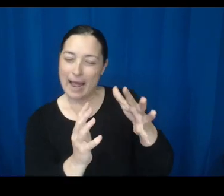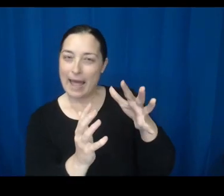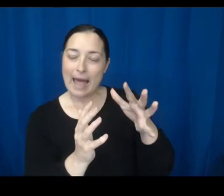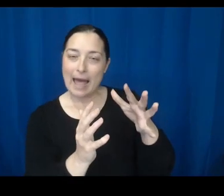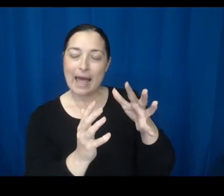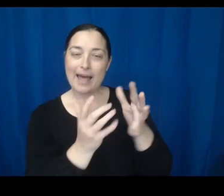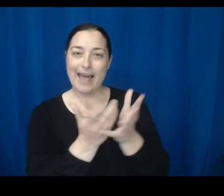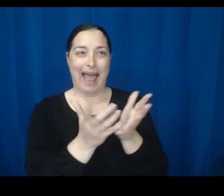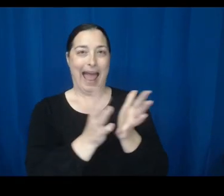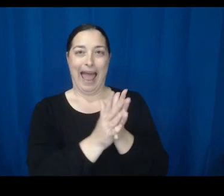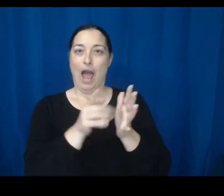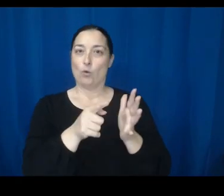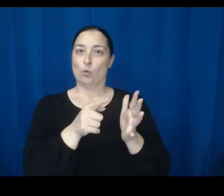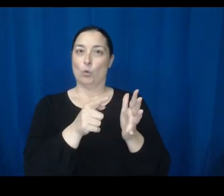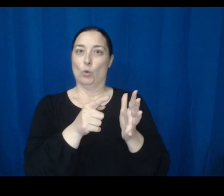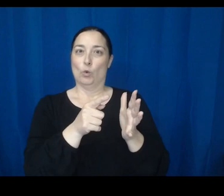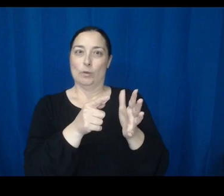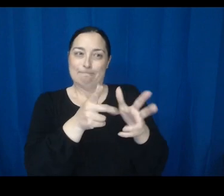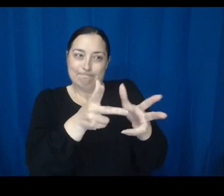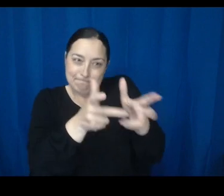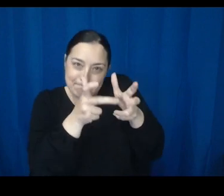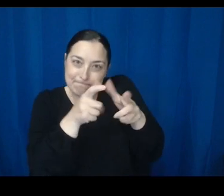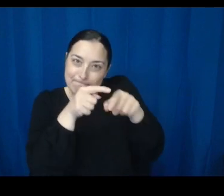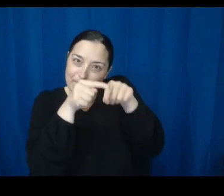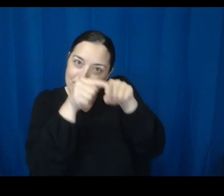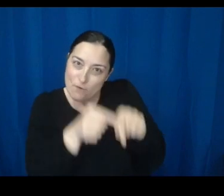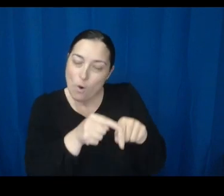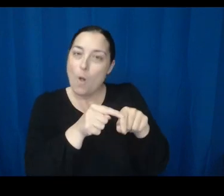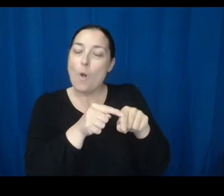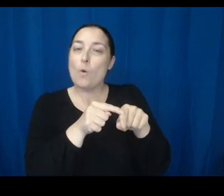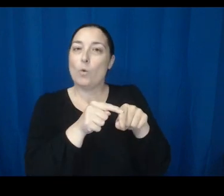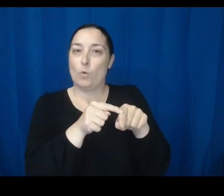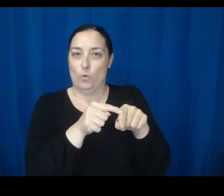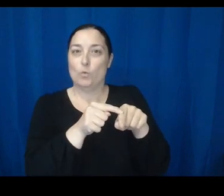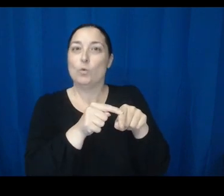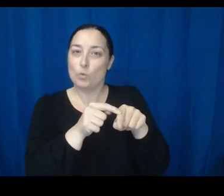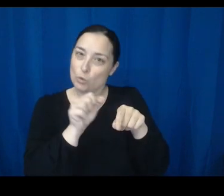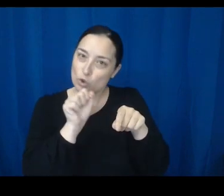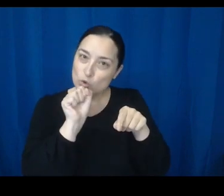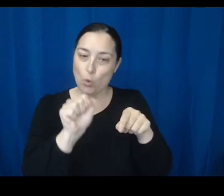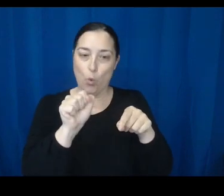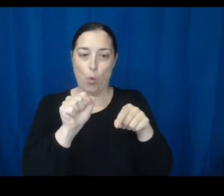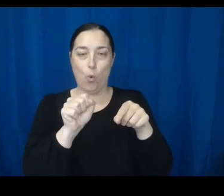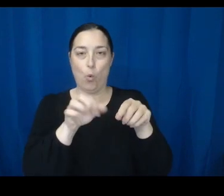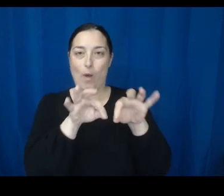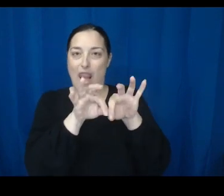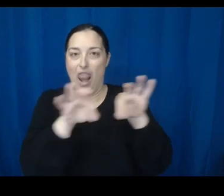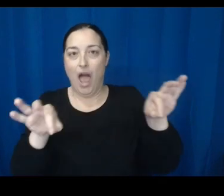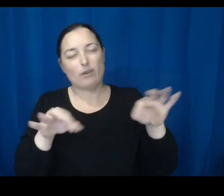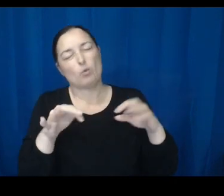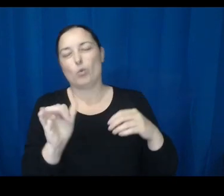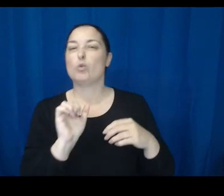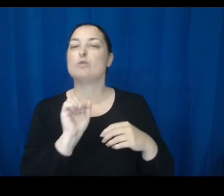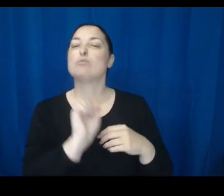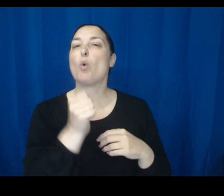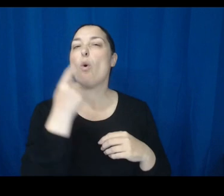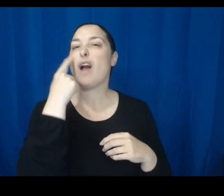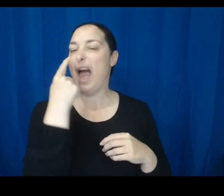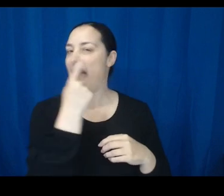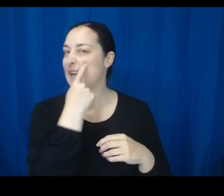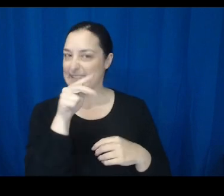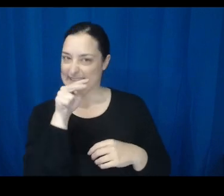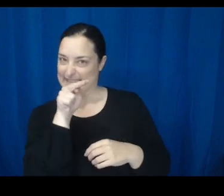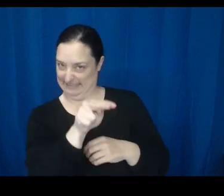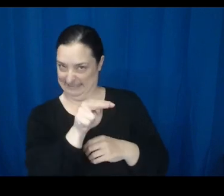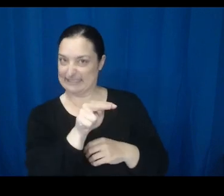kind of intent of your line or your looking, I should say, is,